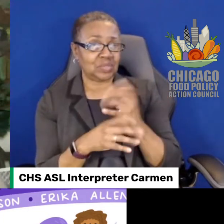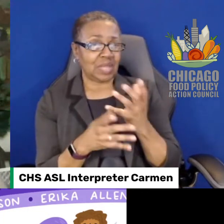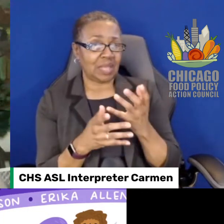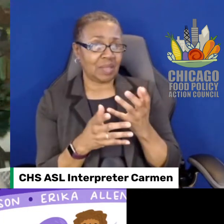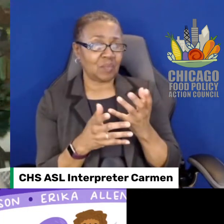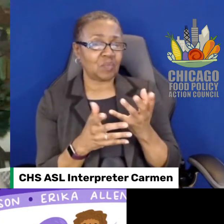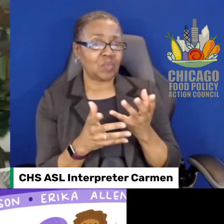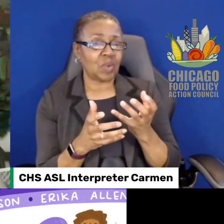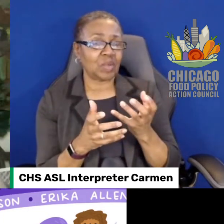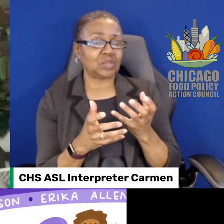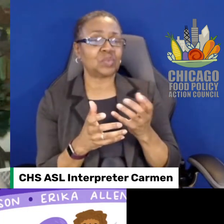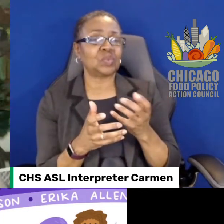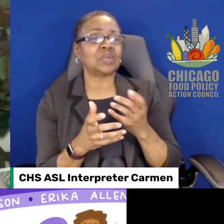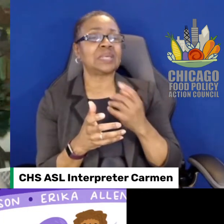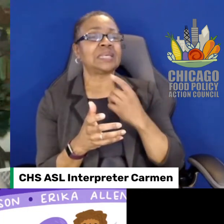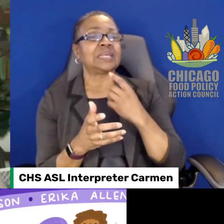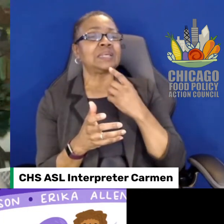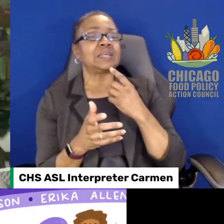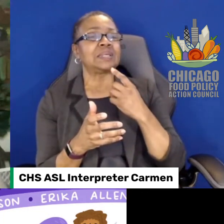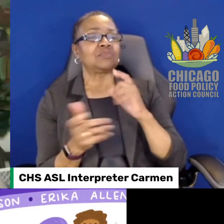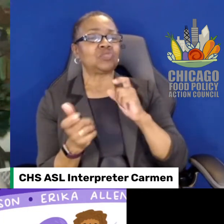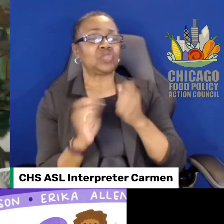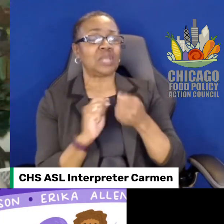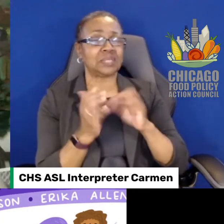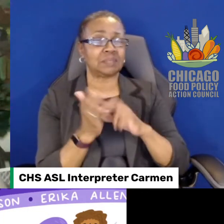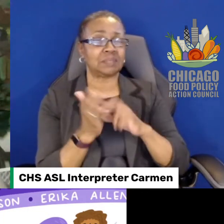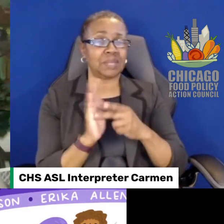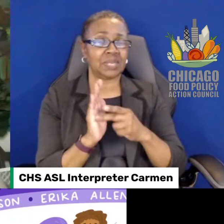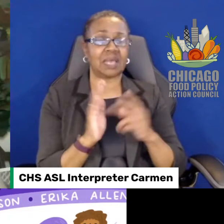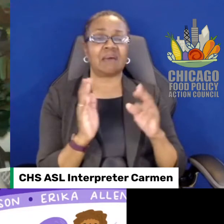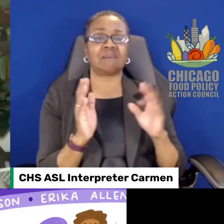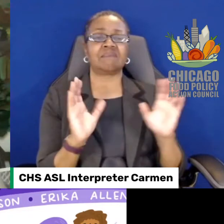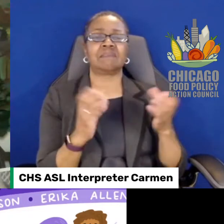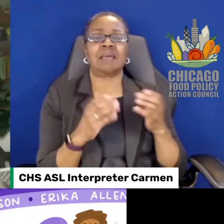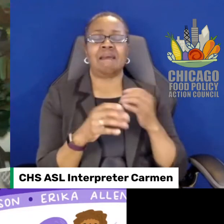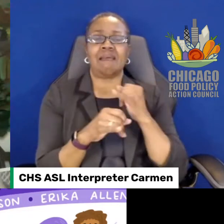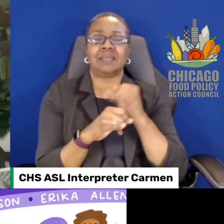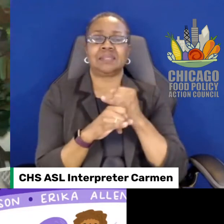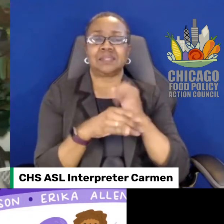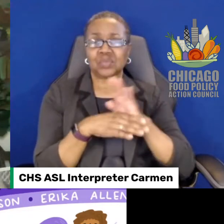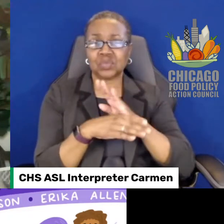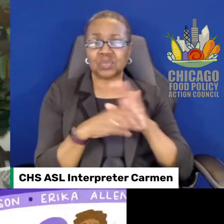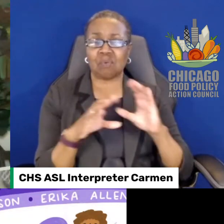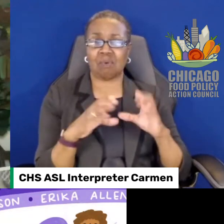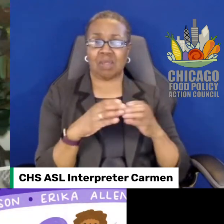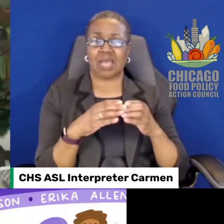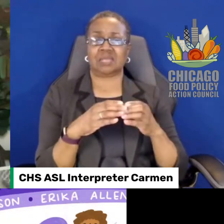what institutional collective power looks like in Chicago.